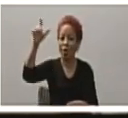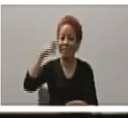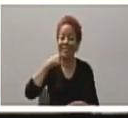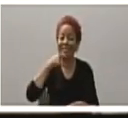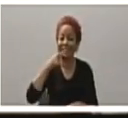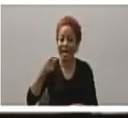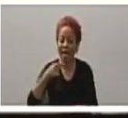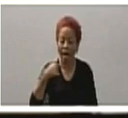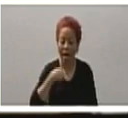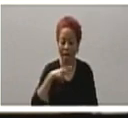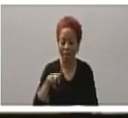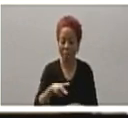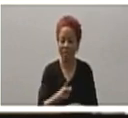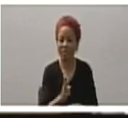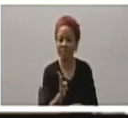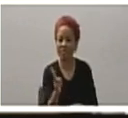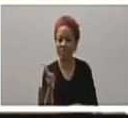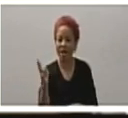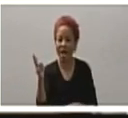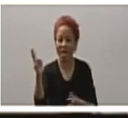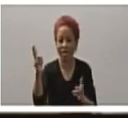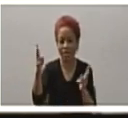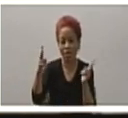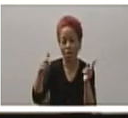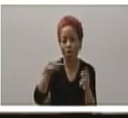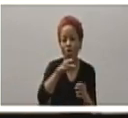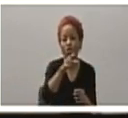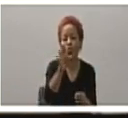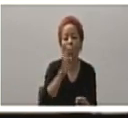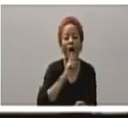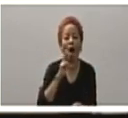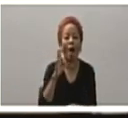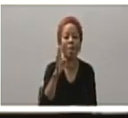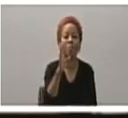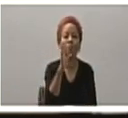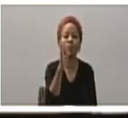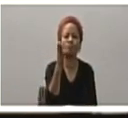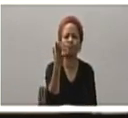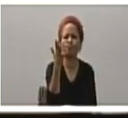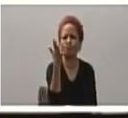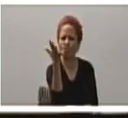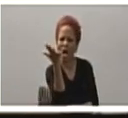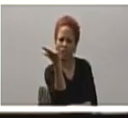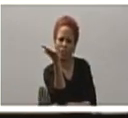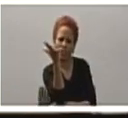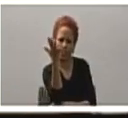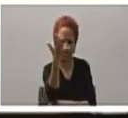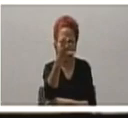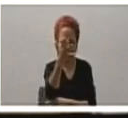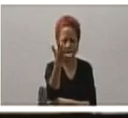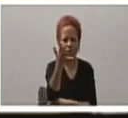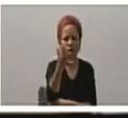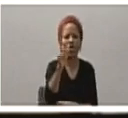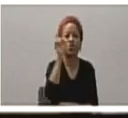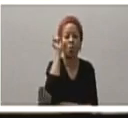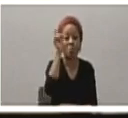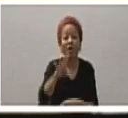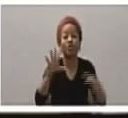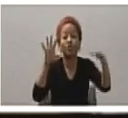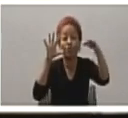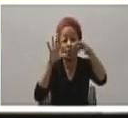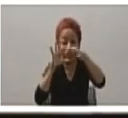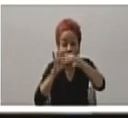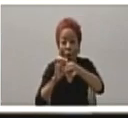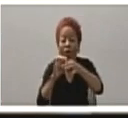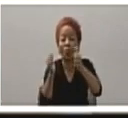me, you can do nothing. The Lord remains with us through his word